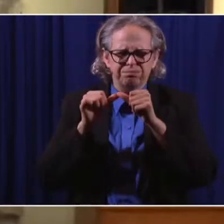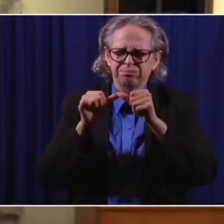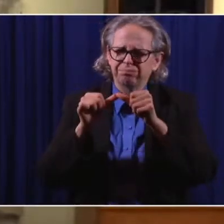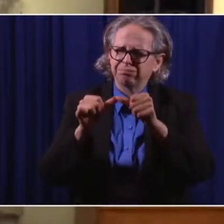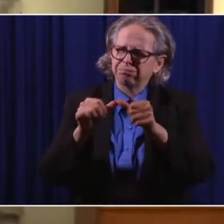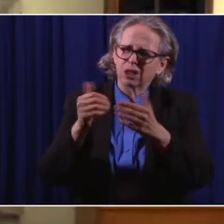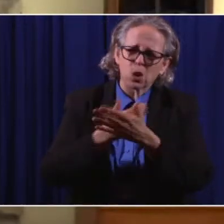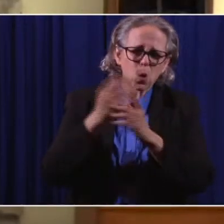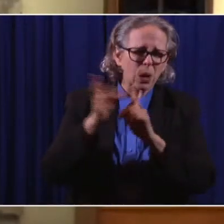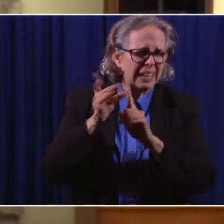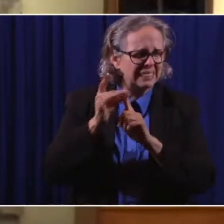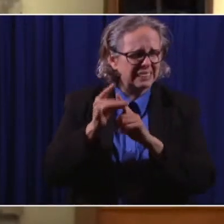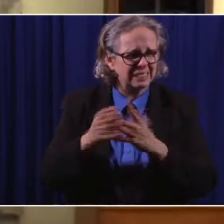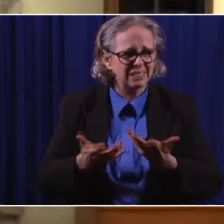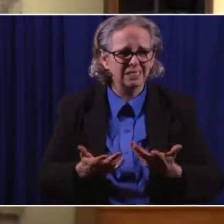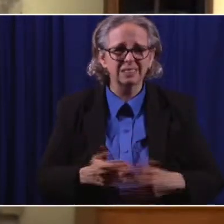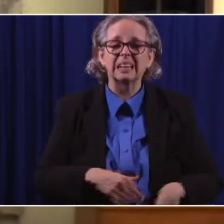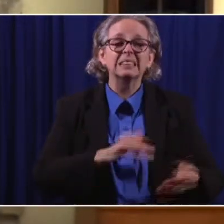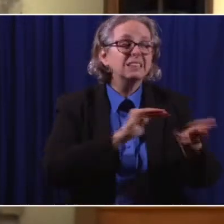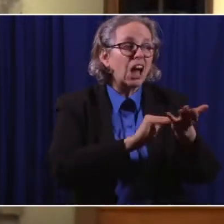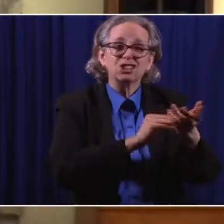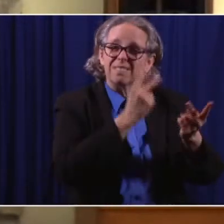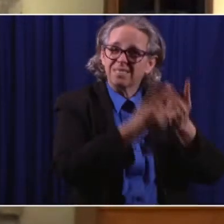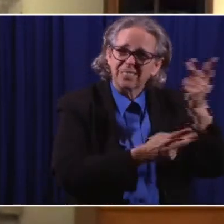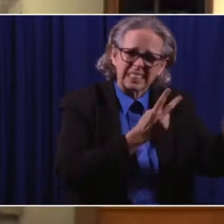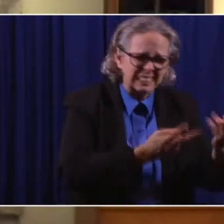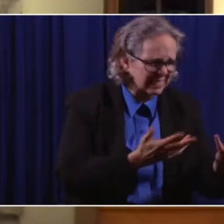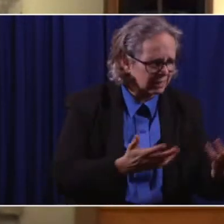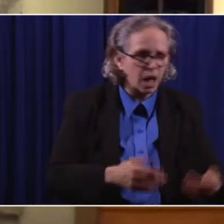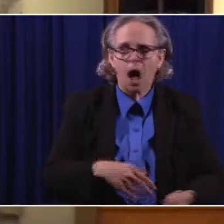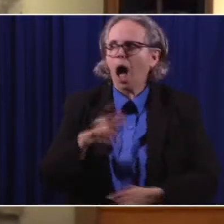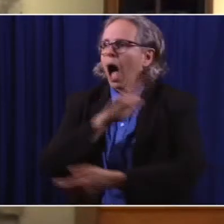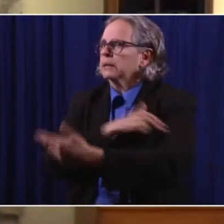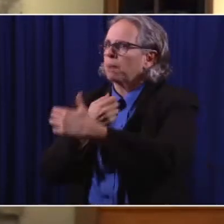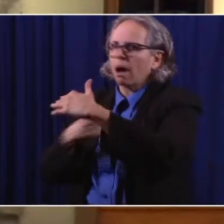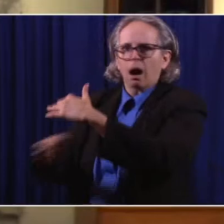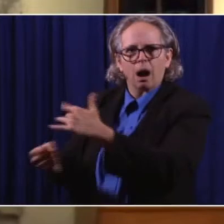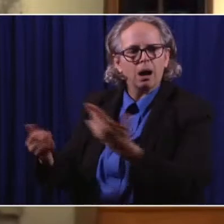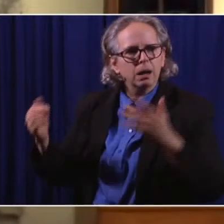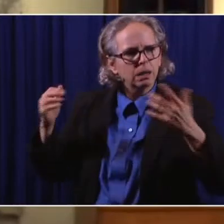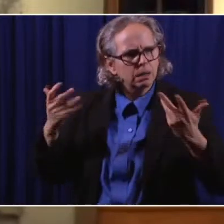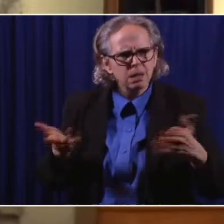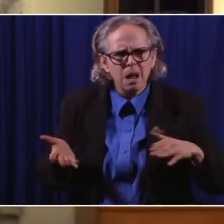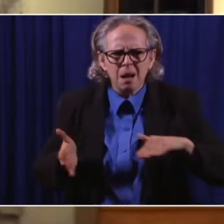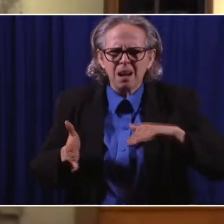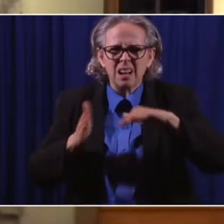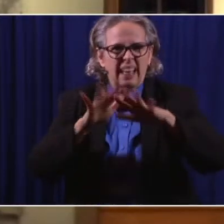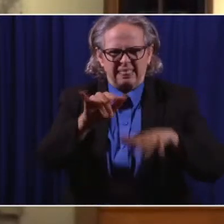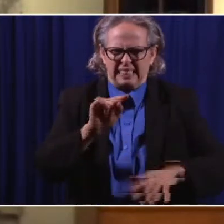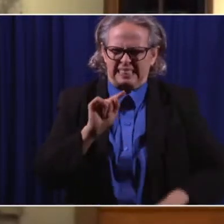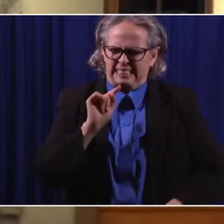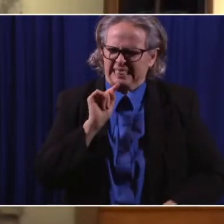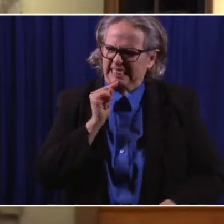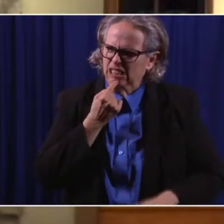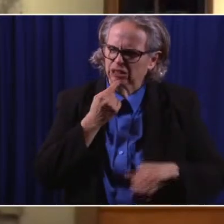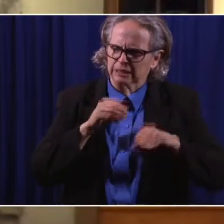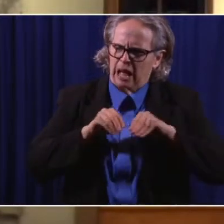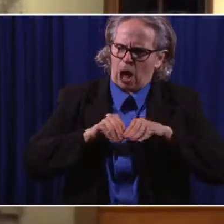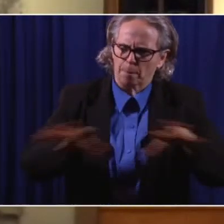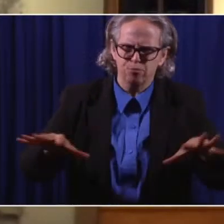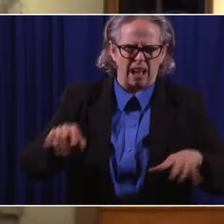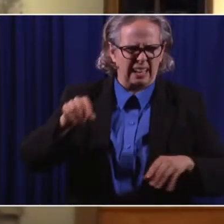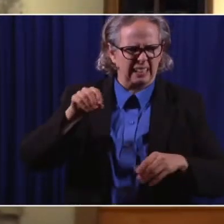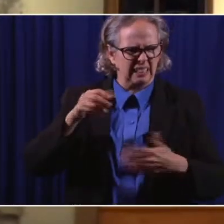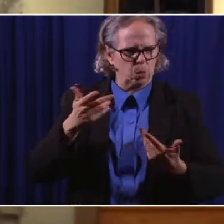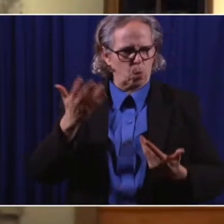visits, and hospital admissions. Local health department officials report there was a significant outbreak at the College of Worcester. There have